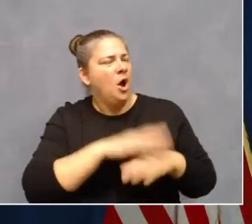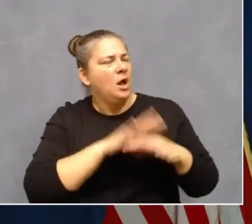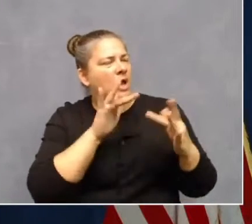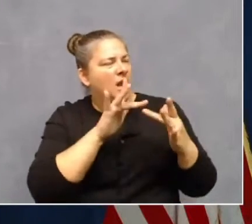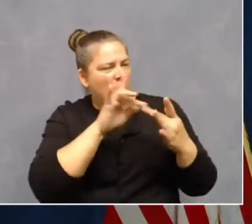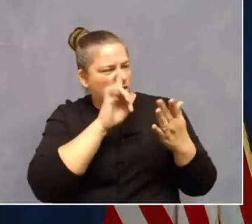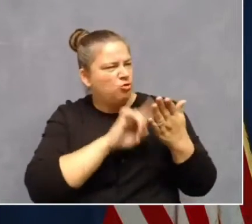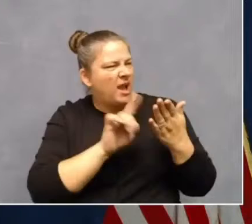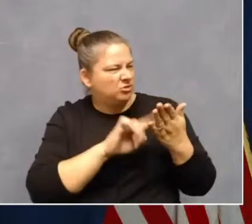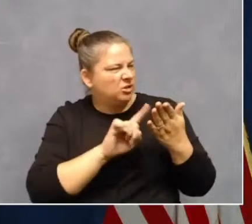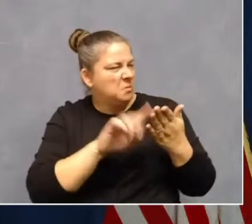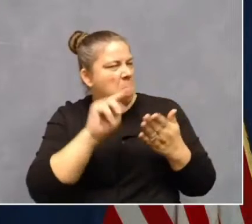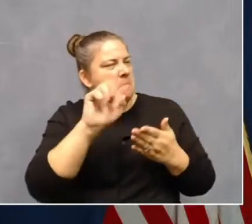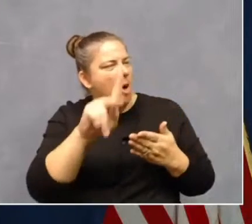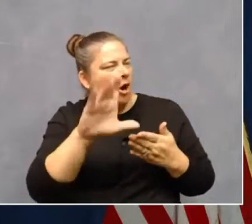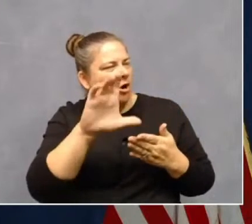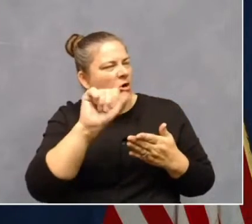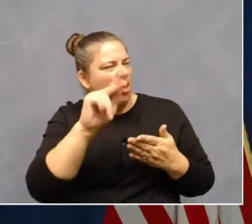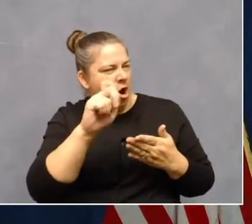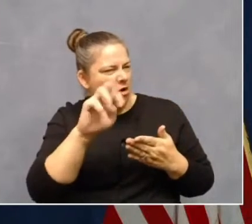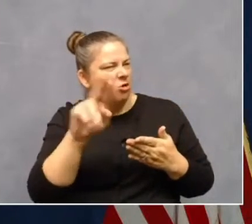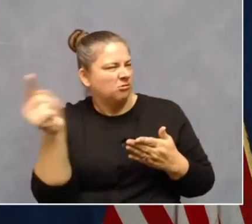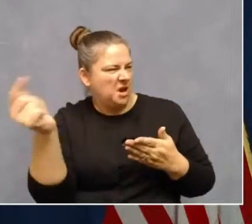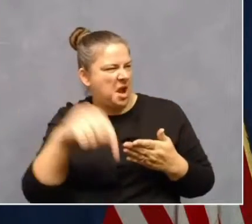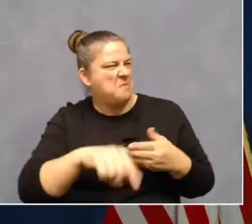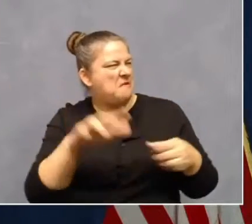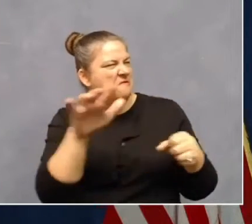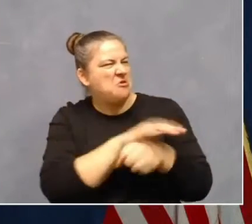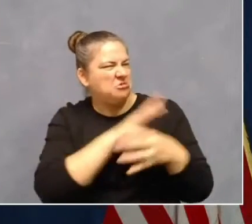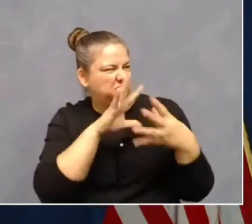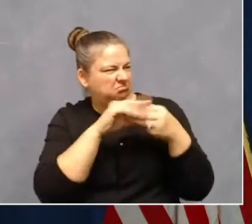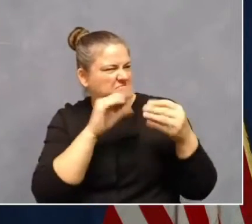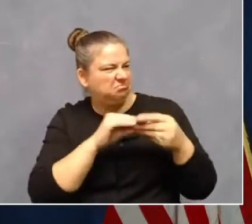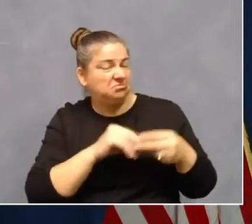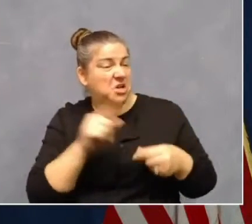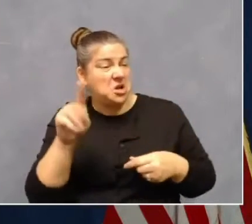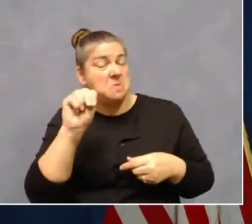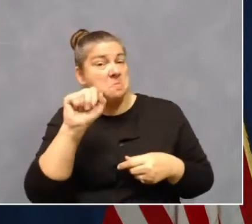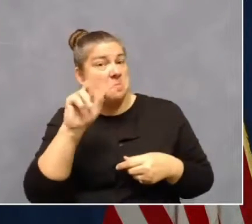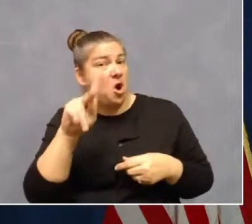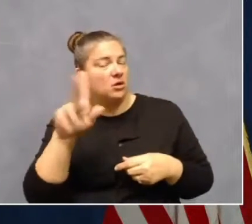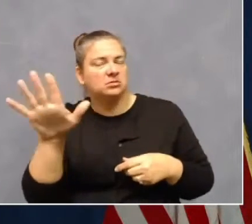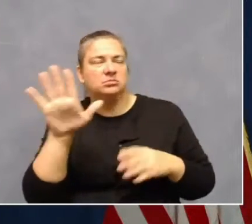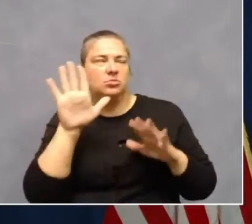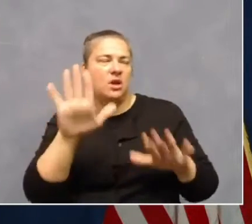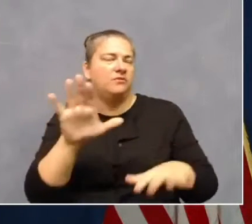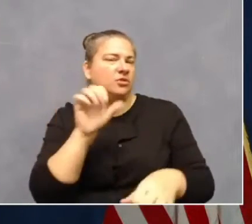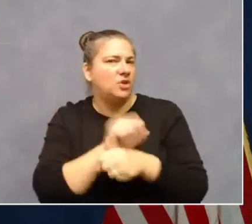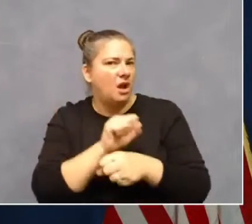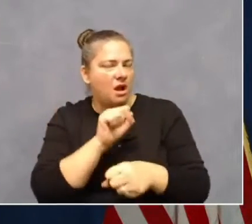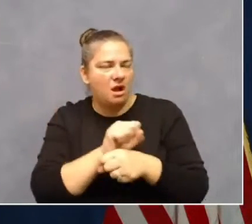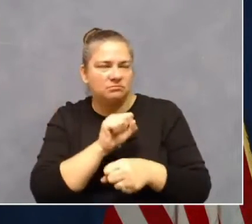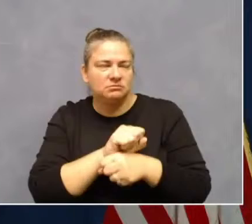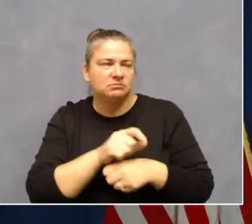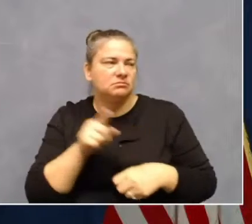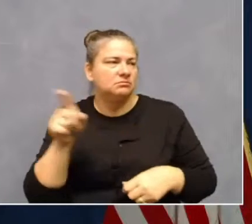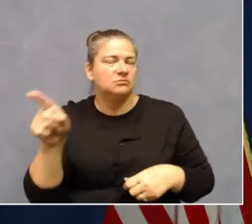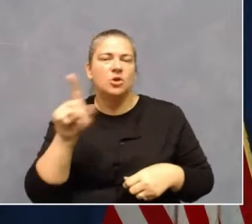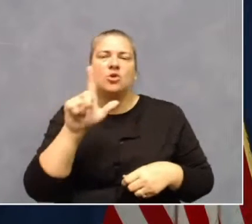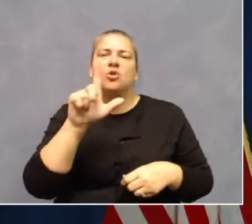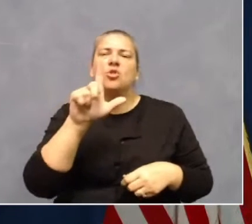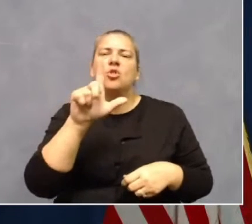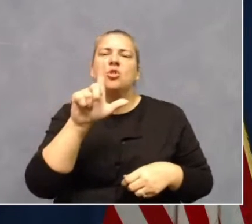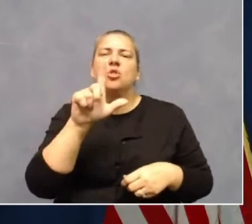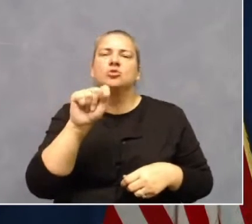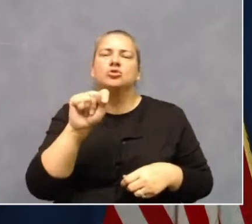in and get the full rundown. Mark's done a great job. I mean, he's a long-term